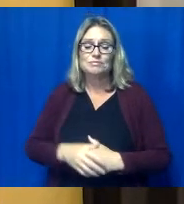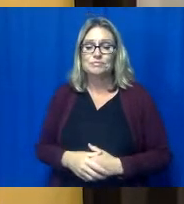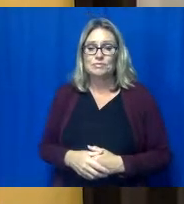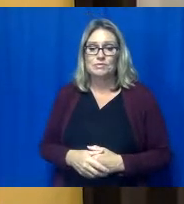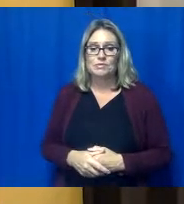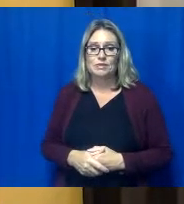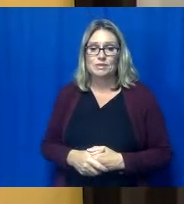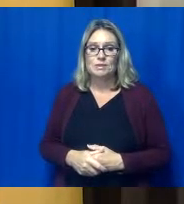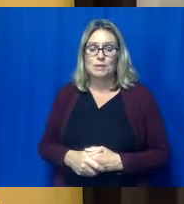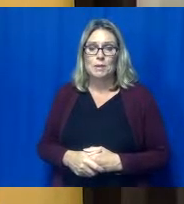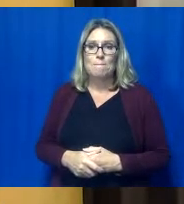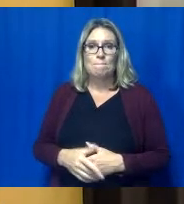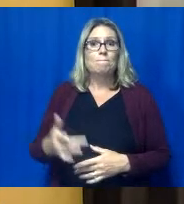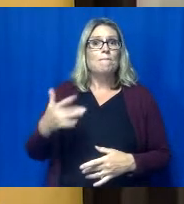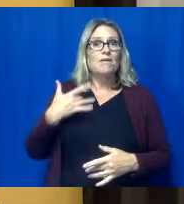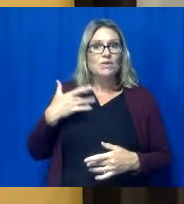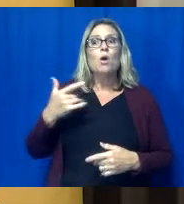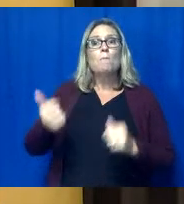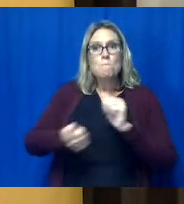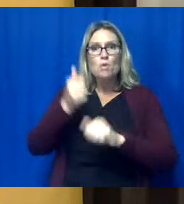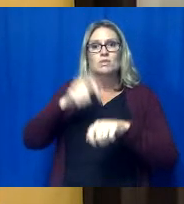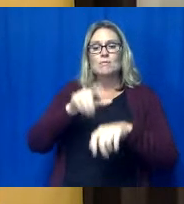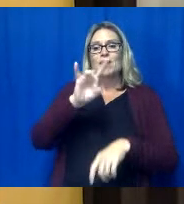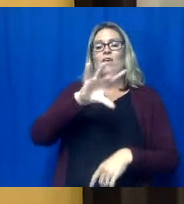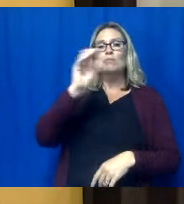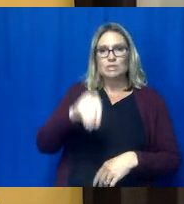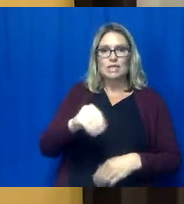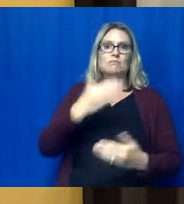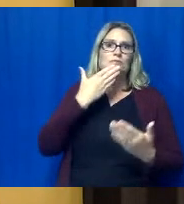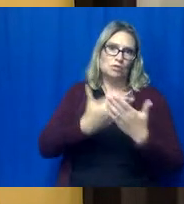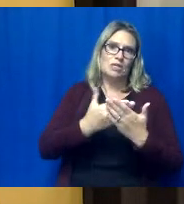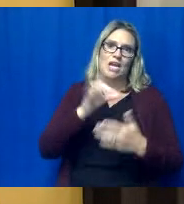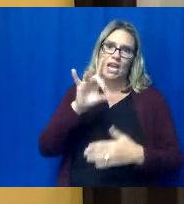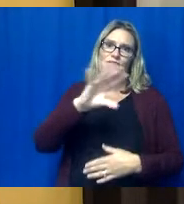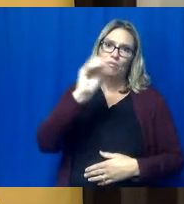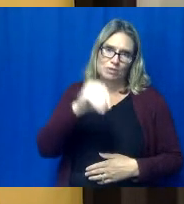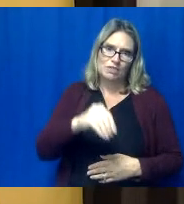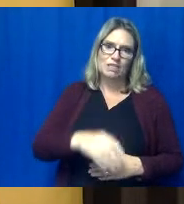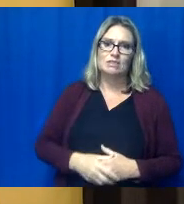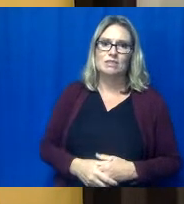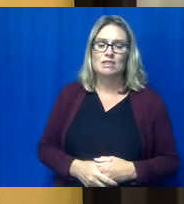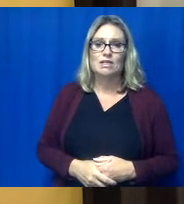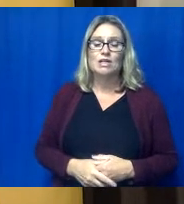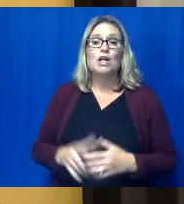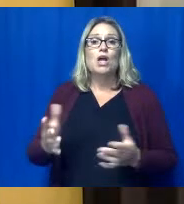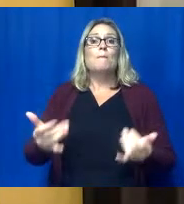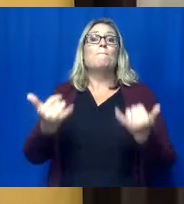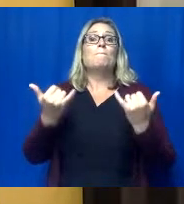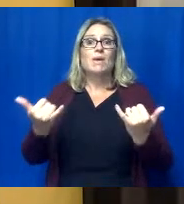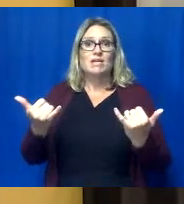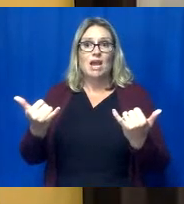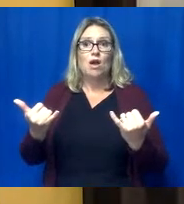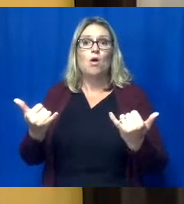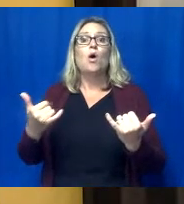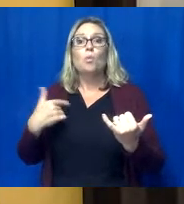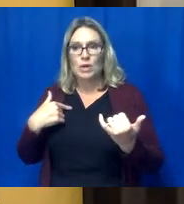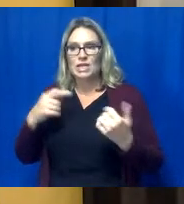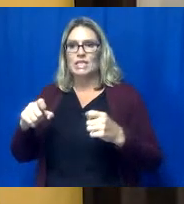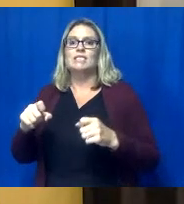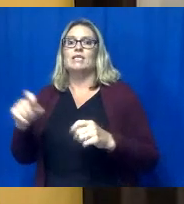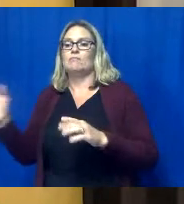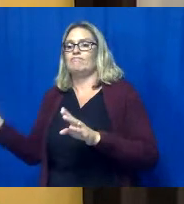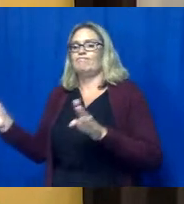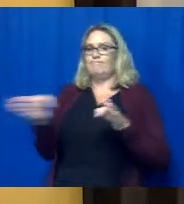say that we got it right 85% of the time. And now what we're going to do is we're going to pivot and we'll bring this under control.